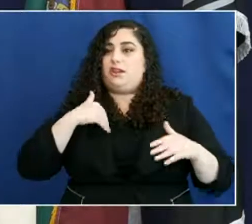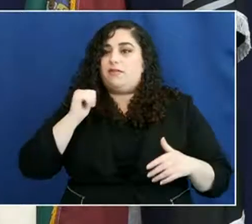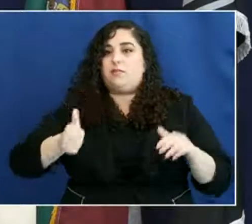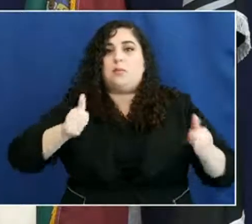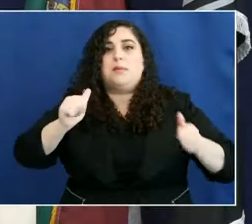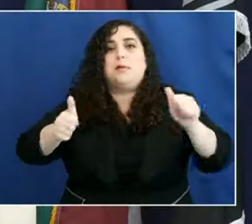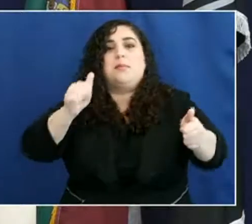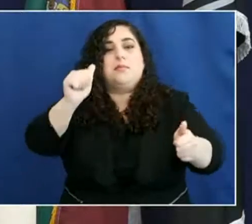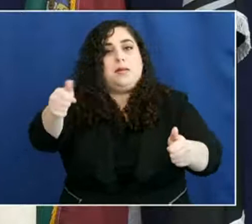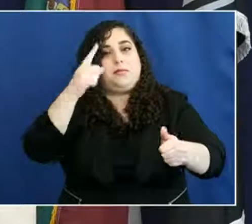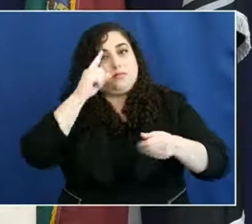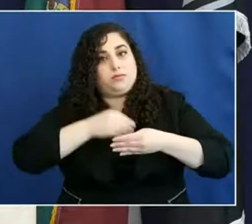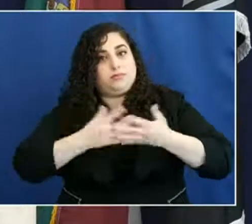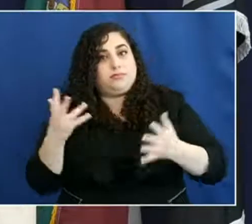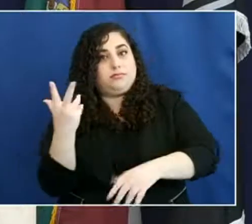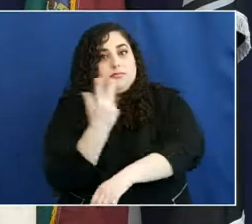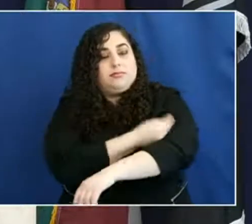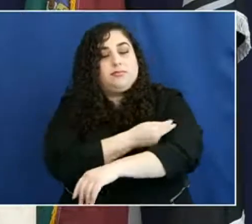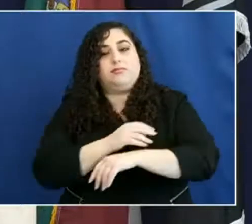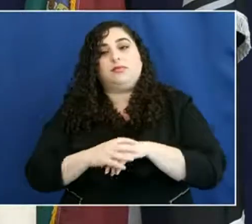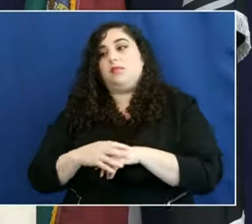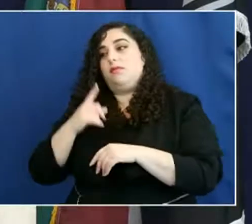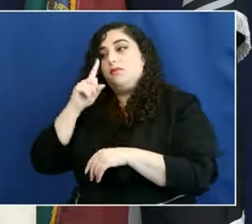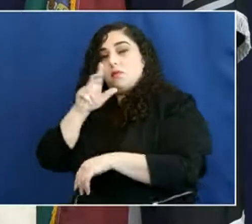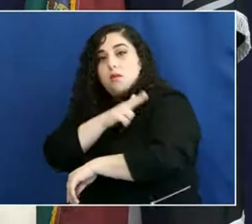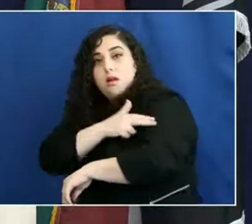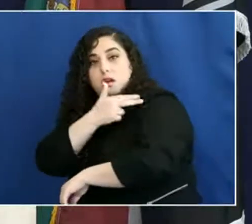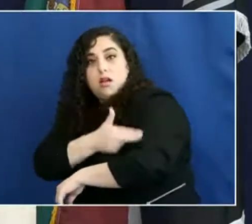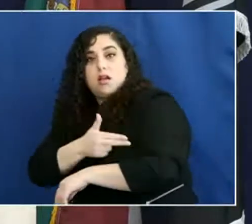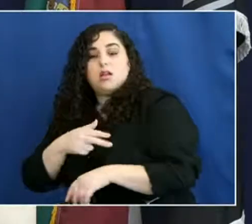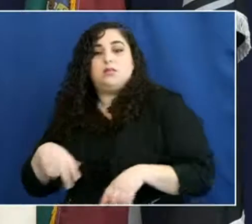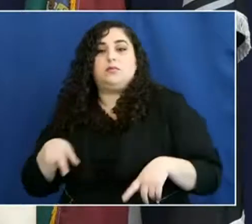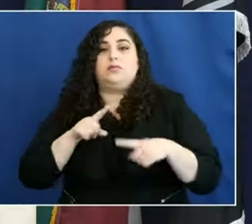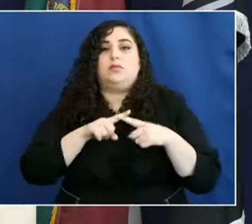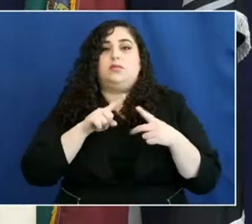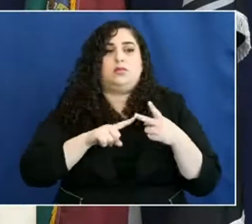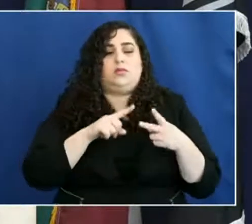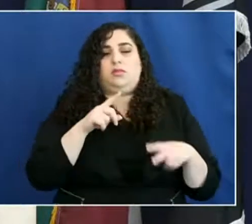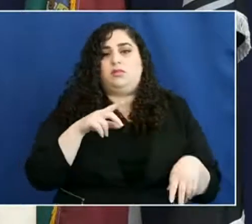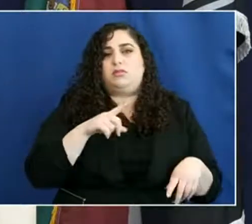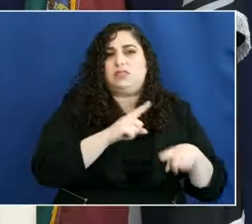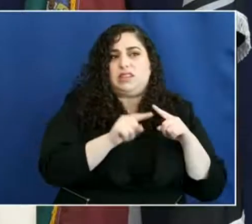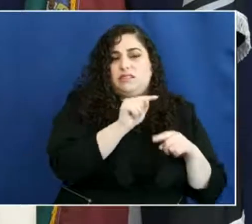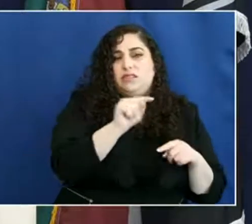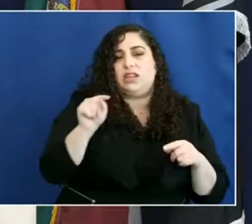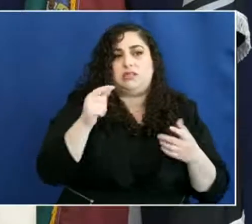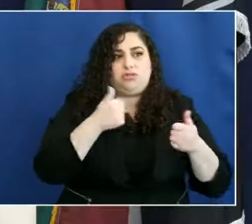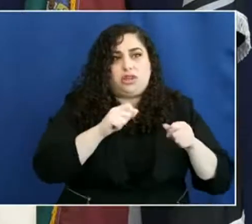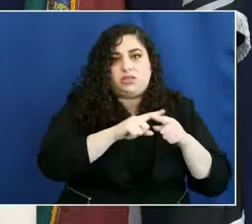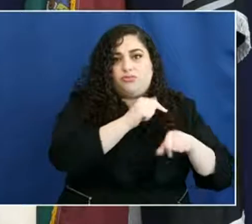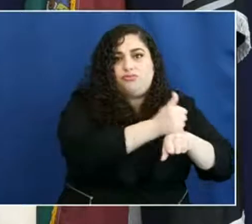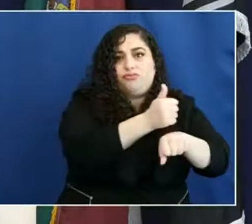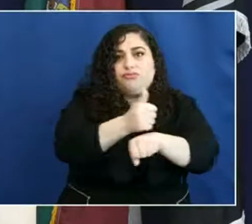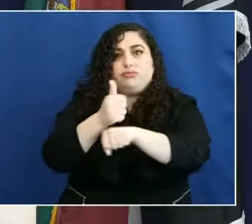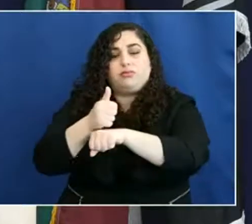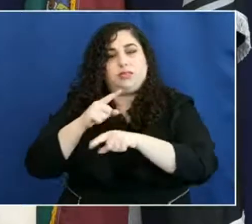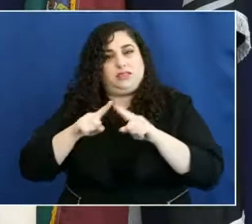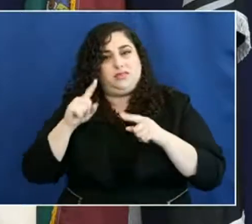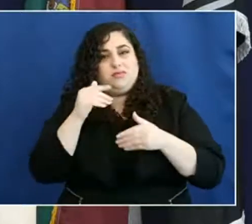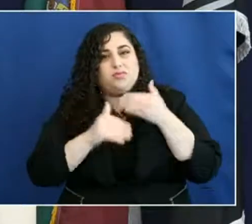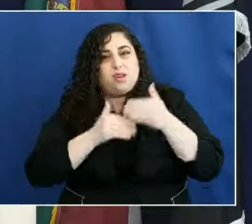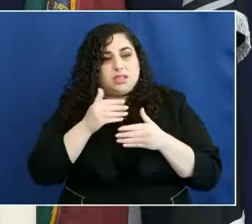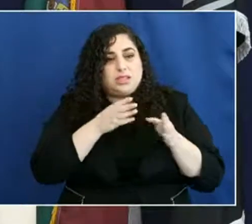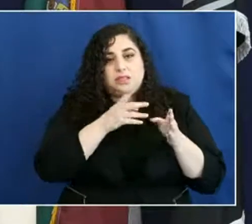the healthcare systems and the VA and other folks are doing on their own. But continued progress around efforts surrounding